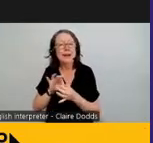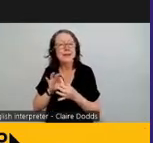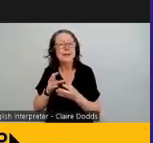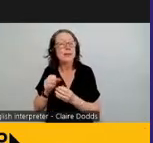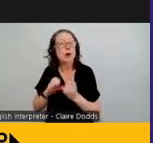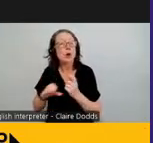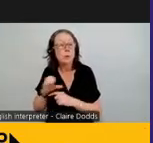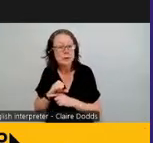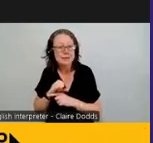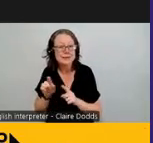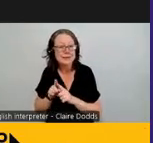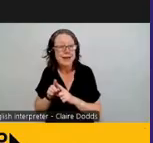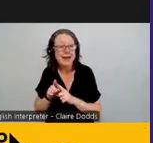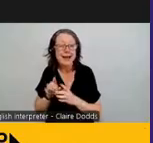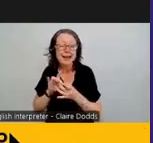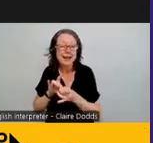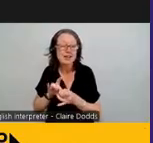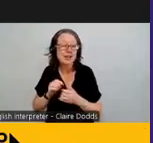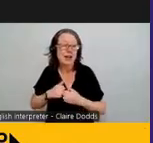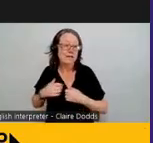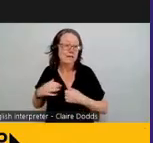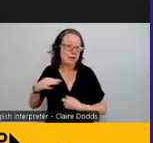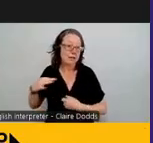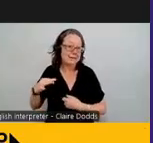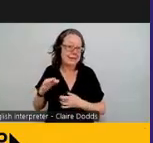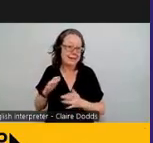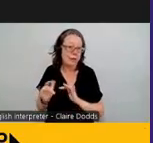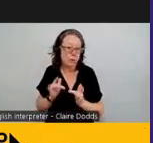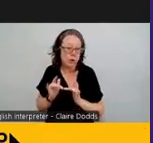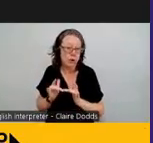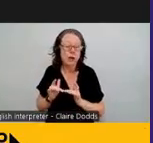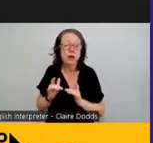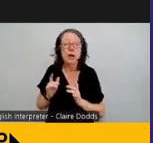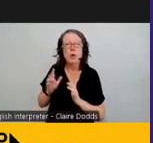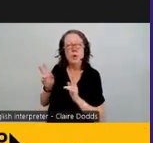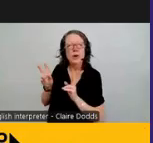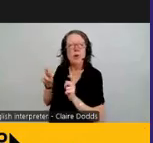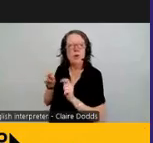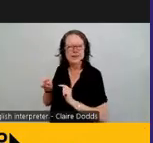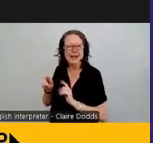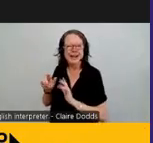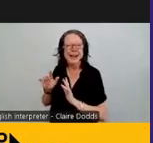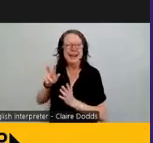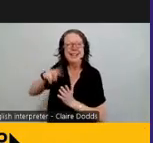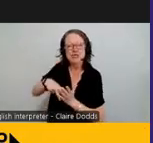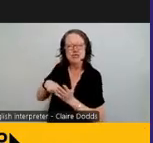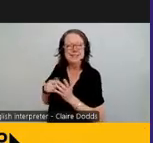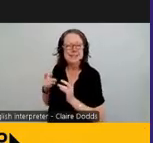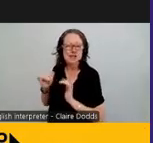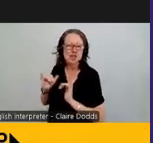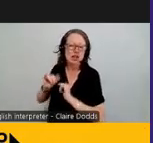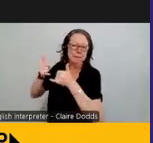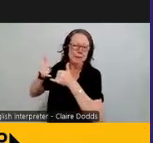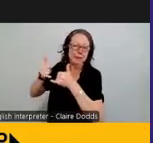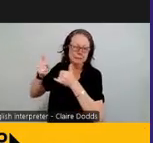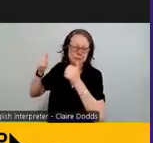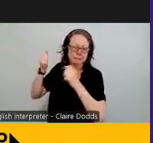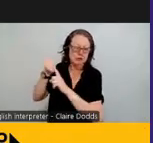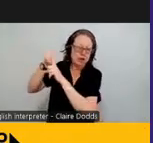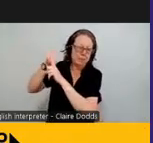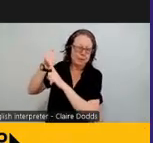communities and engaging our volunteer network. We call them literacy champions, and about 74% of